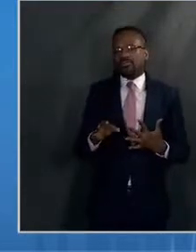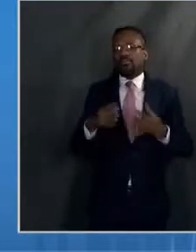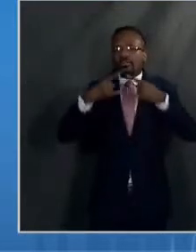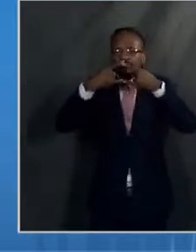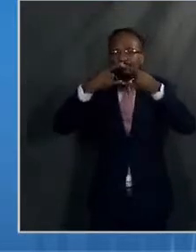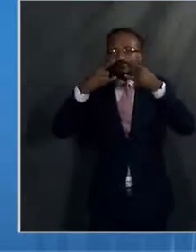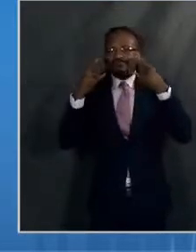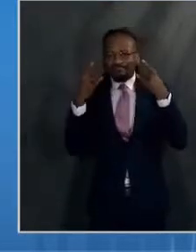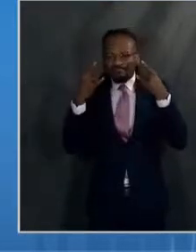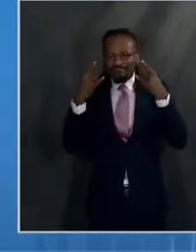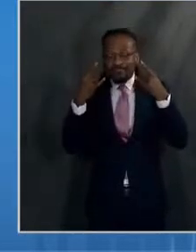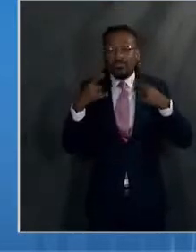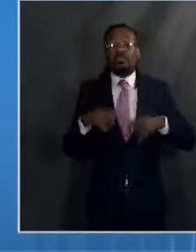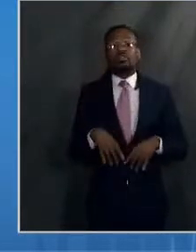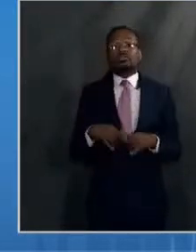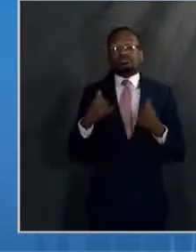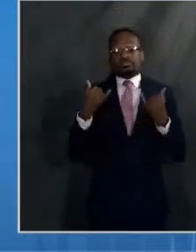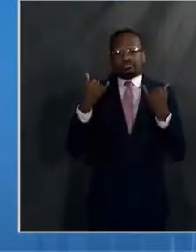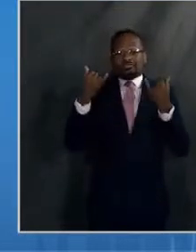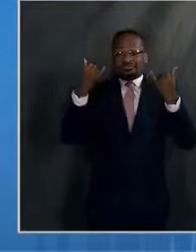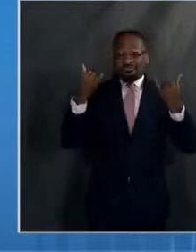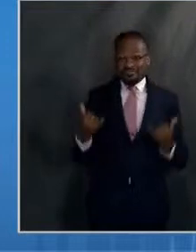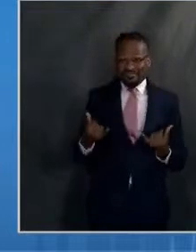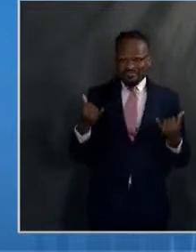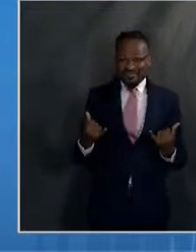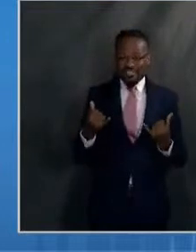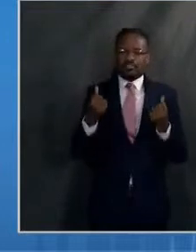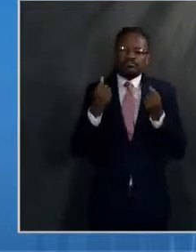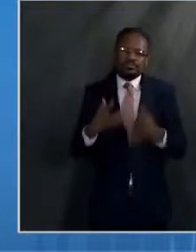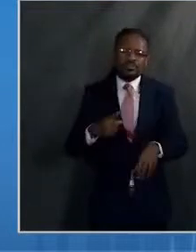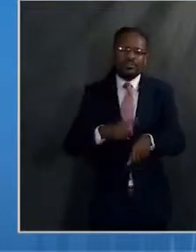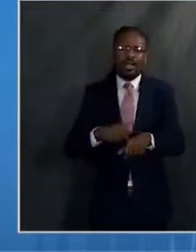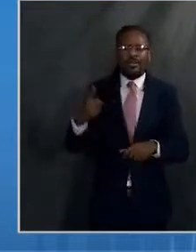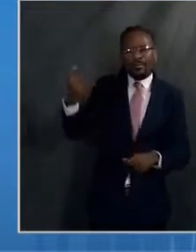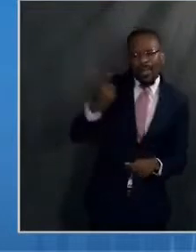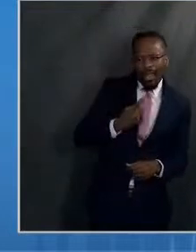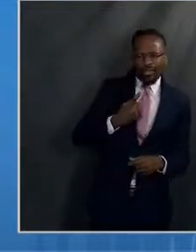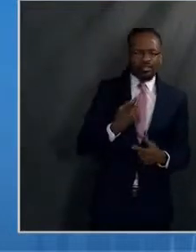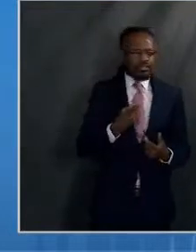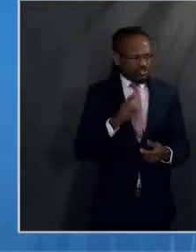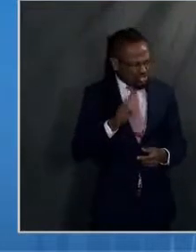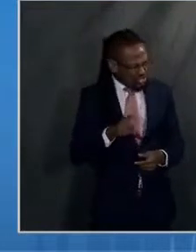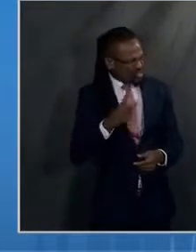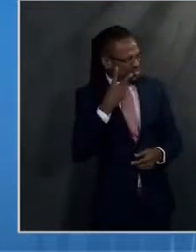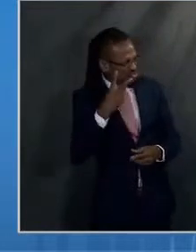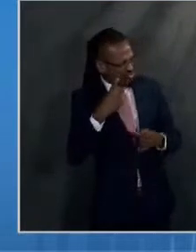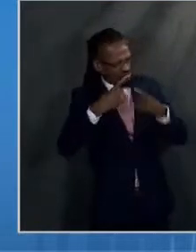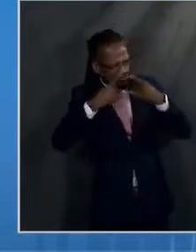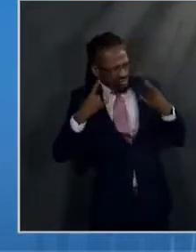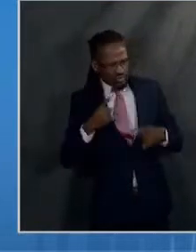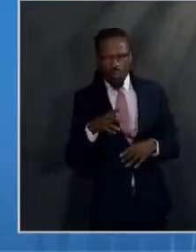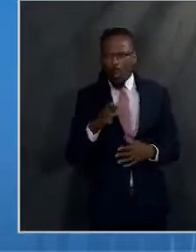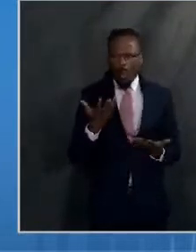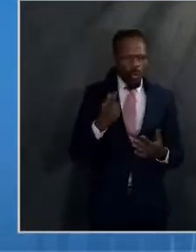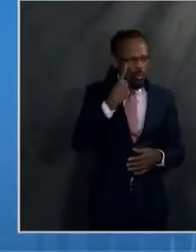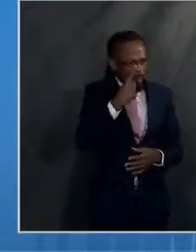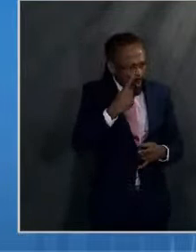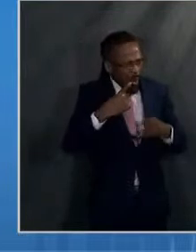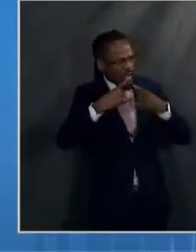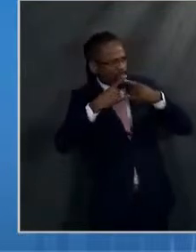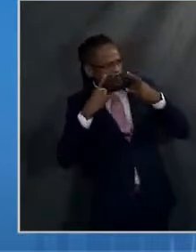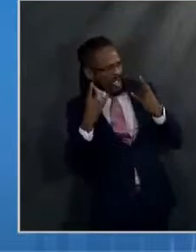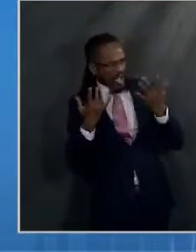In the meantime, as I often get asked, should you be wearing 2 masks or 1 mask? And I